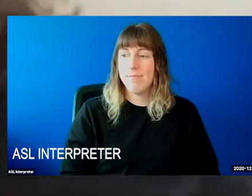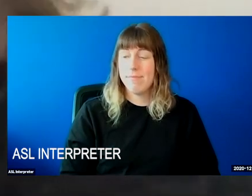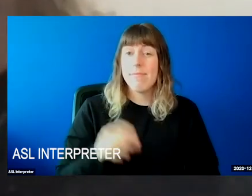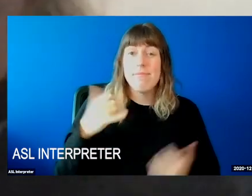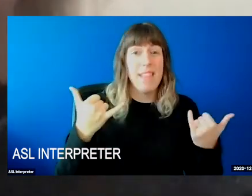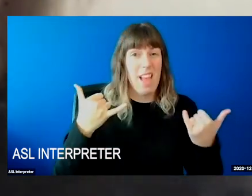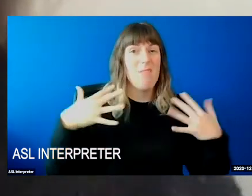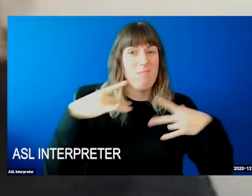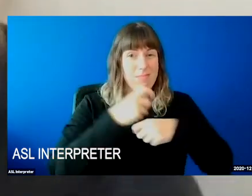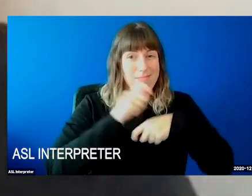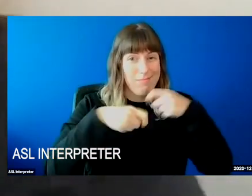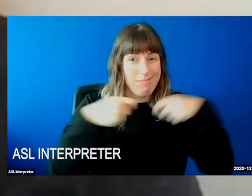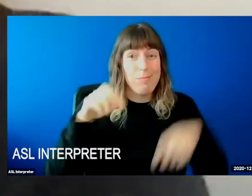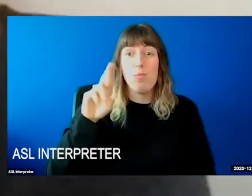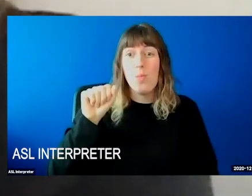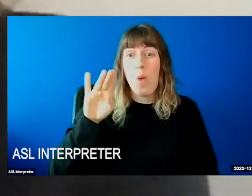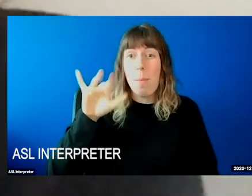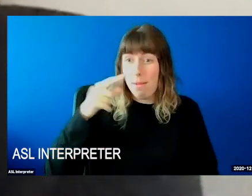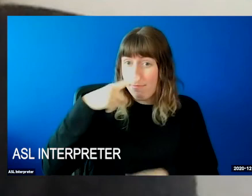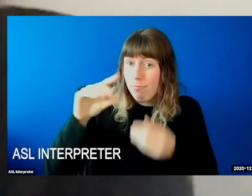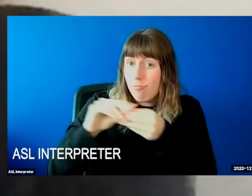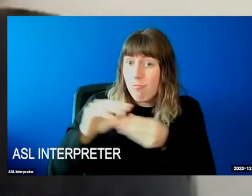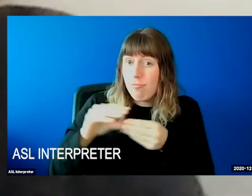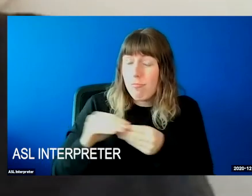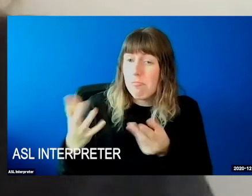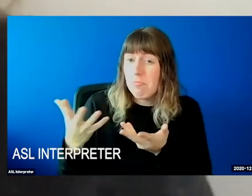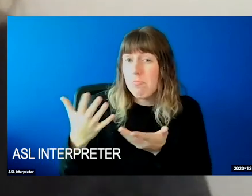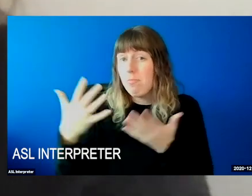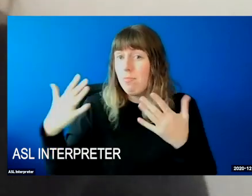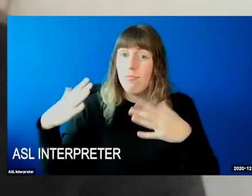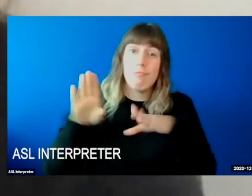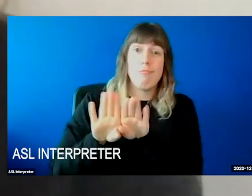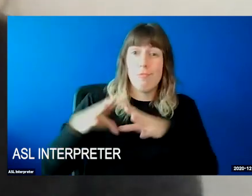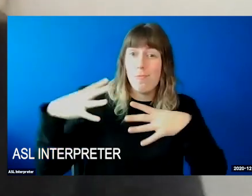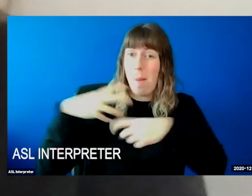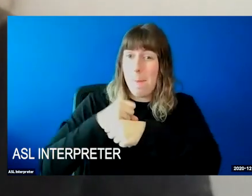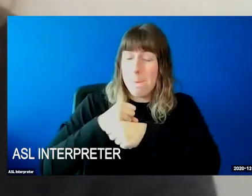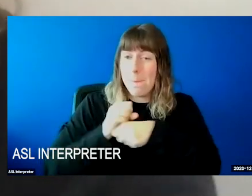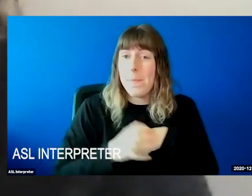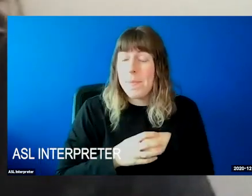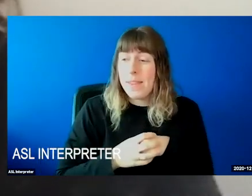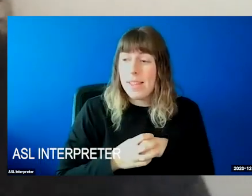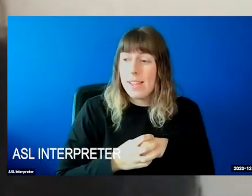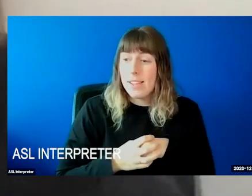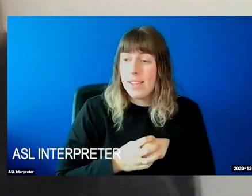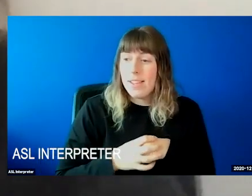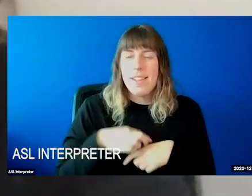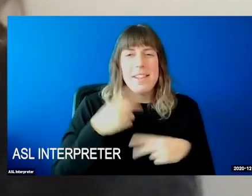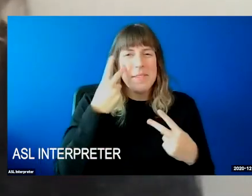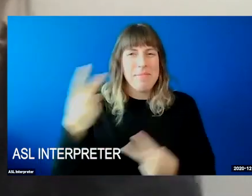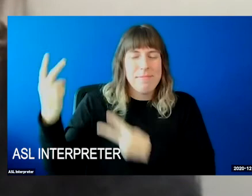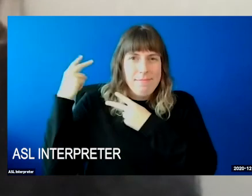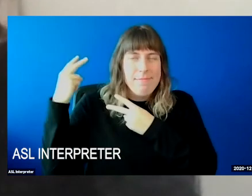time is coming to an end, Rabia, we do want to hear some closing thoughts from you as well.